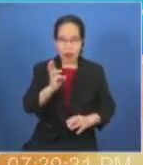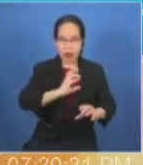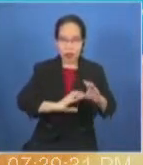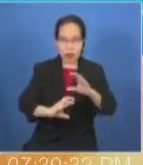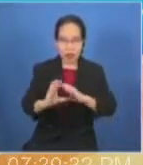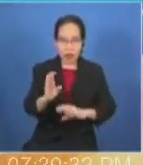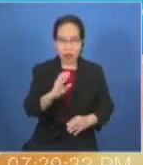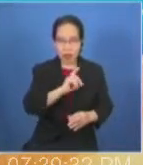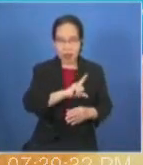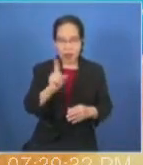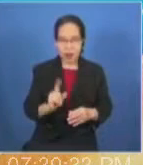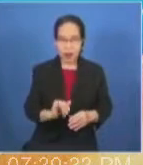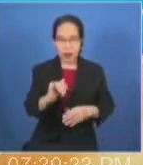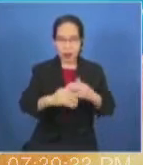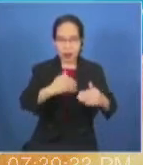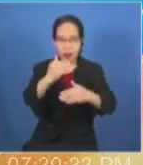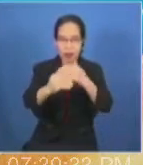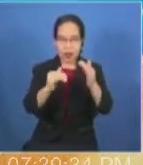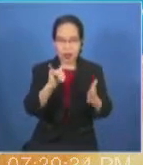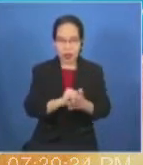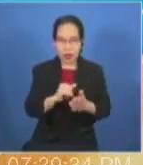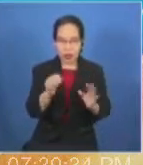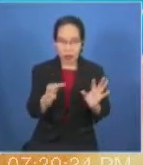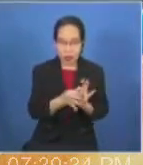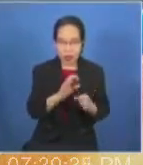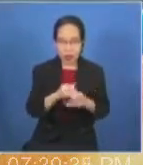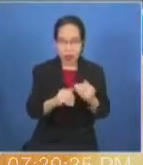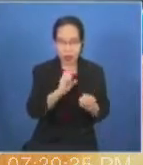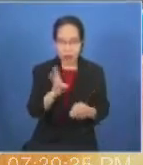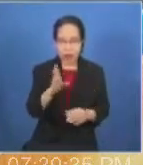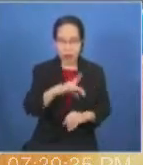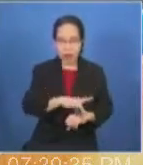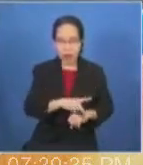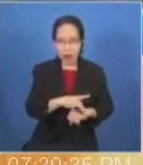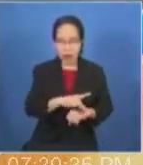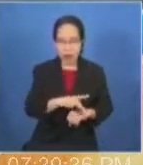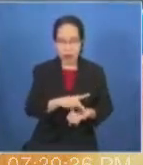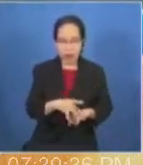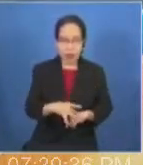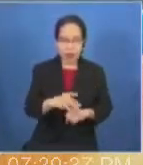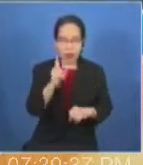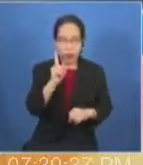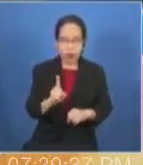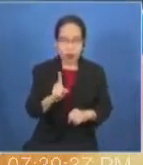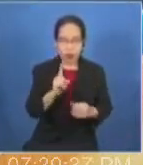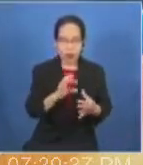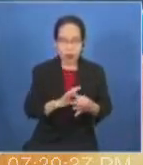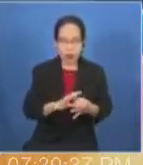cycle. It is the endless process that connects all of the water on Earth.